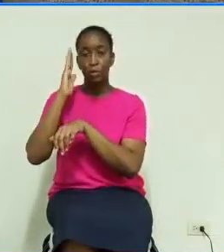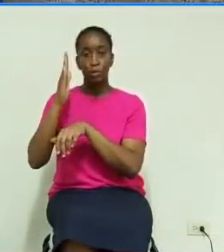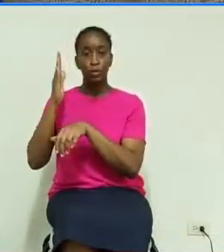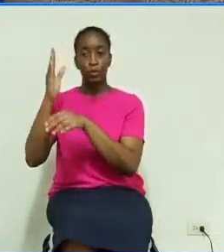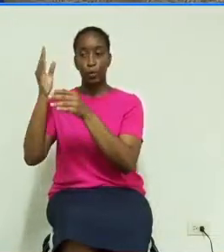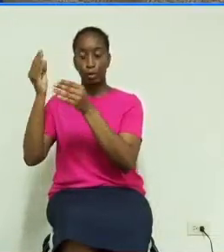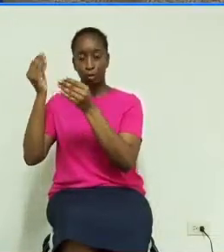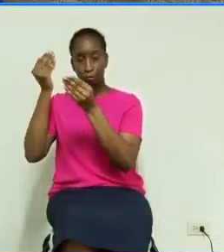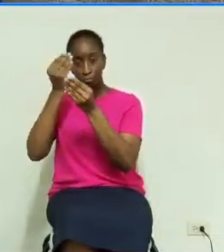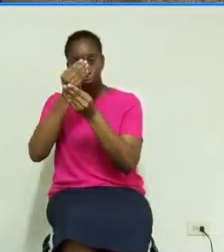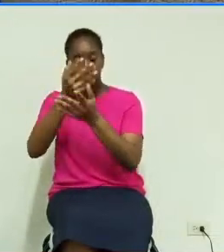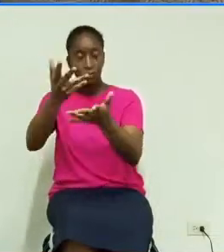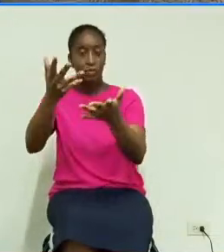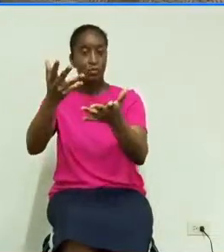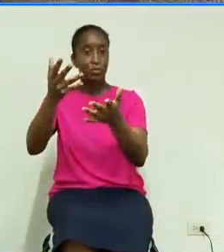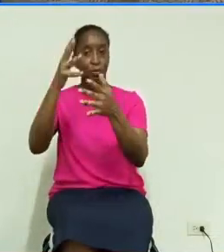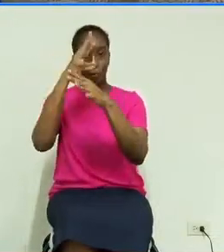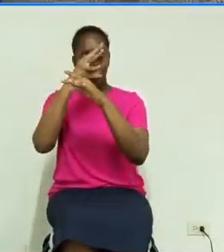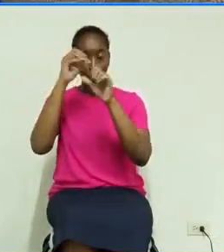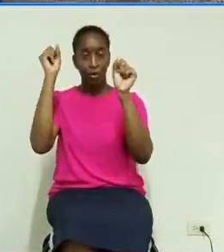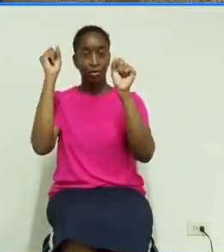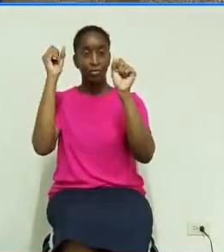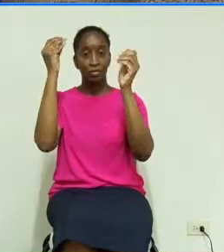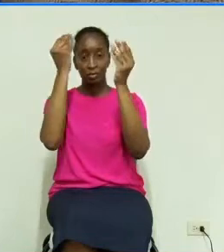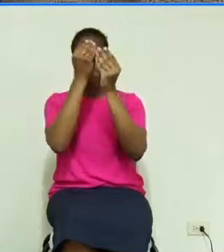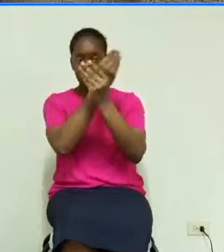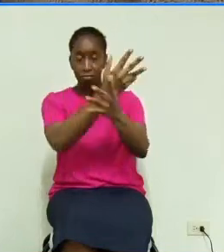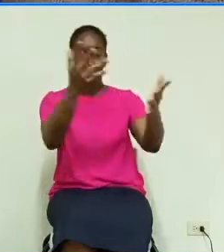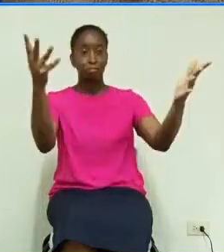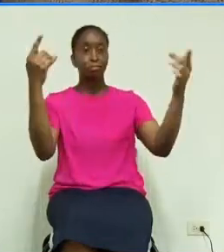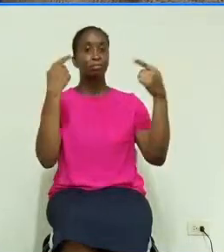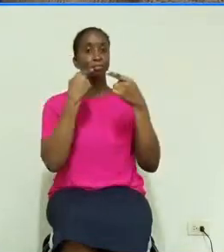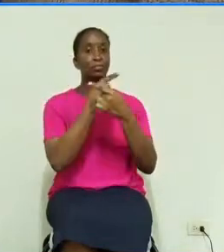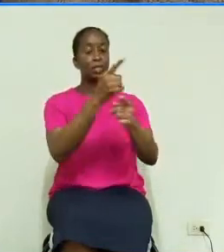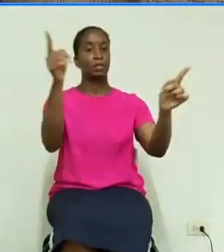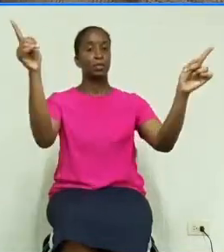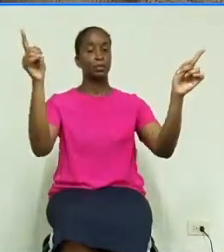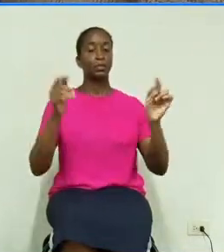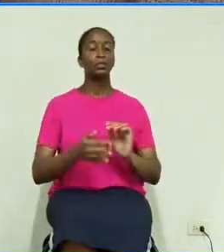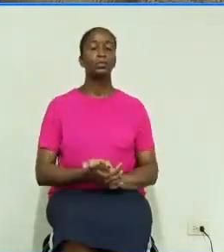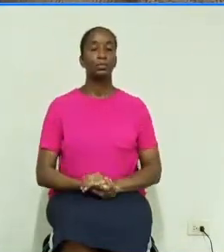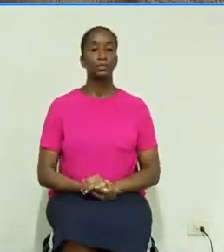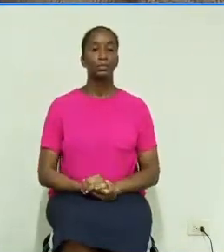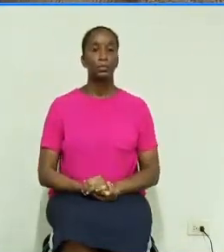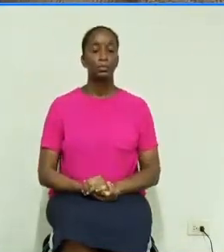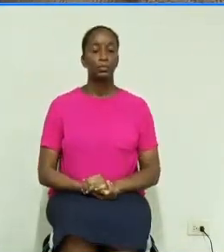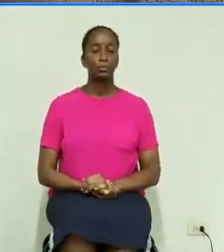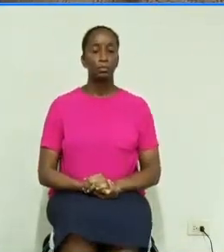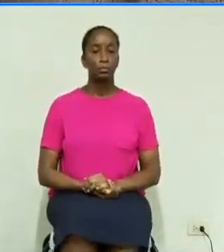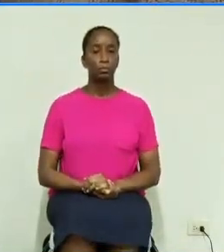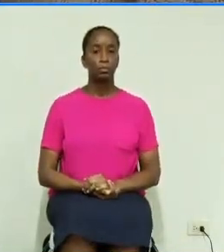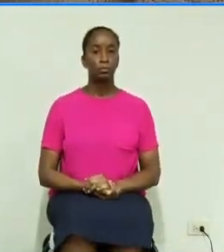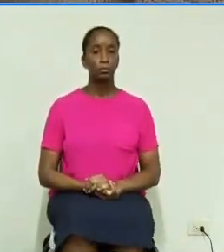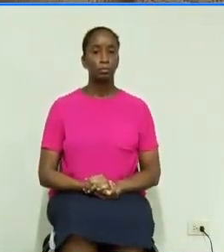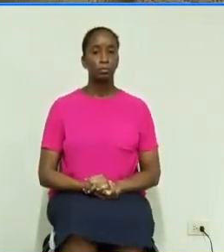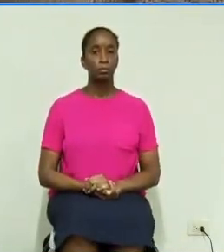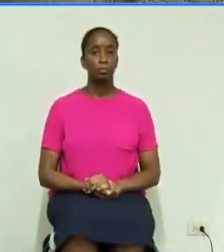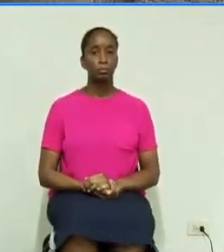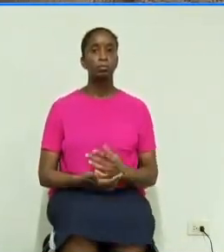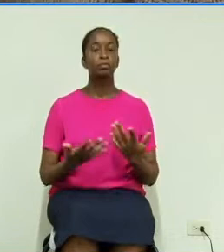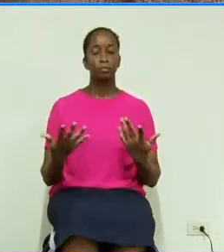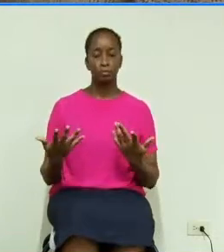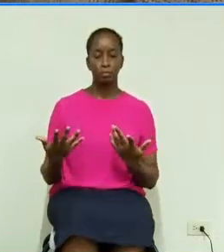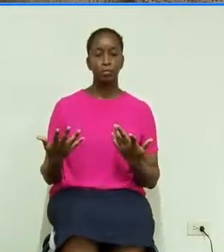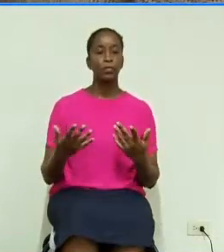You would lose the benefit of, as we mentioned earlier, as a second pair of